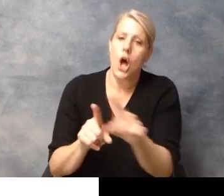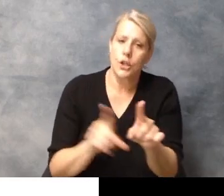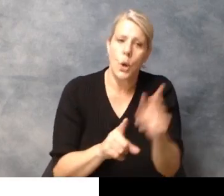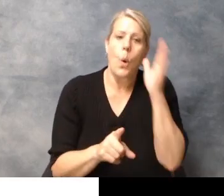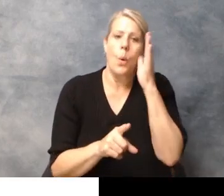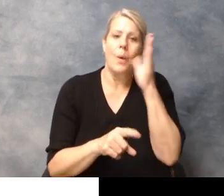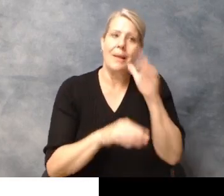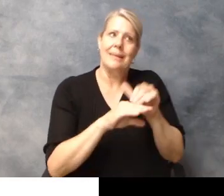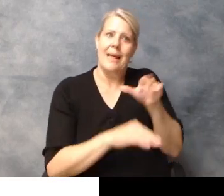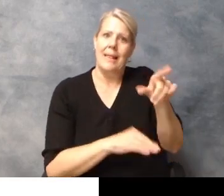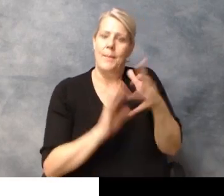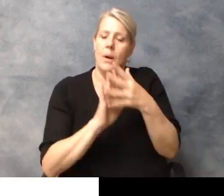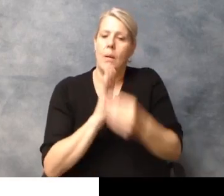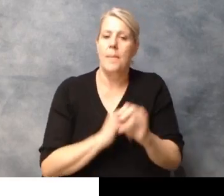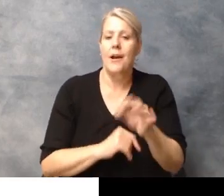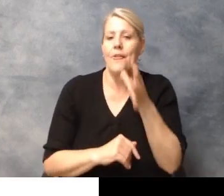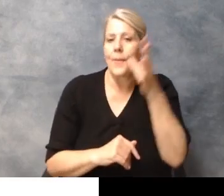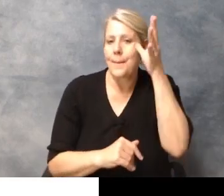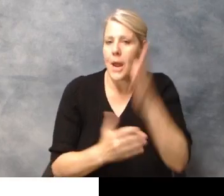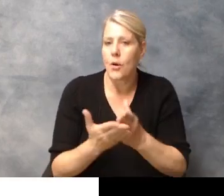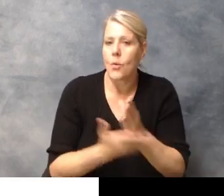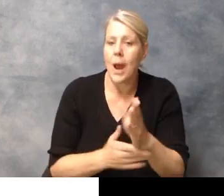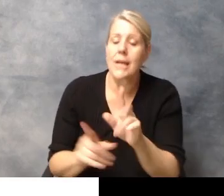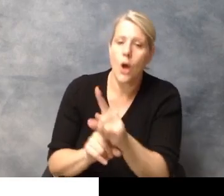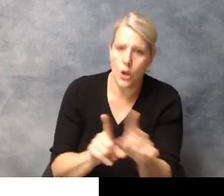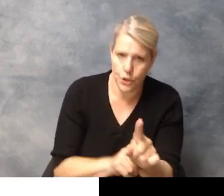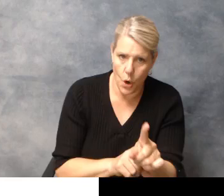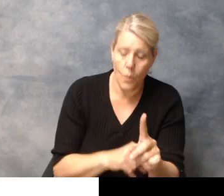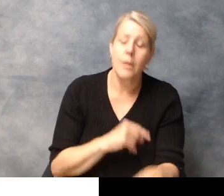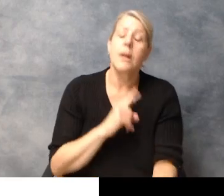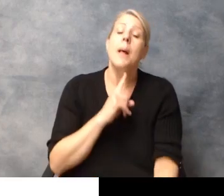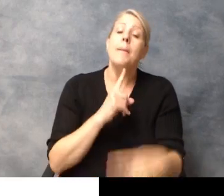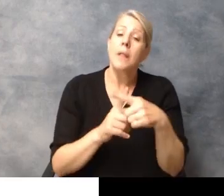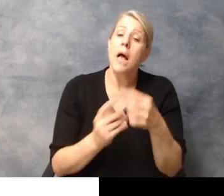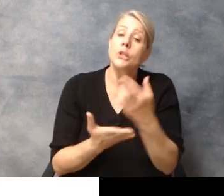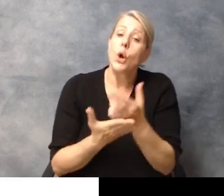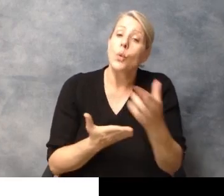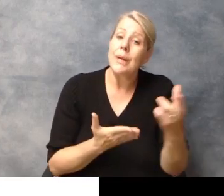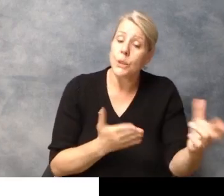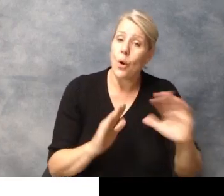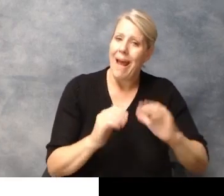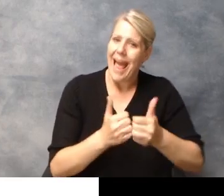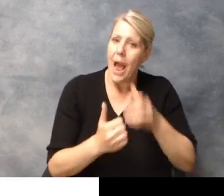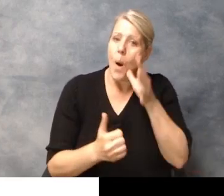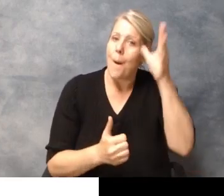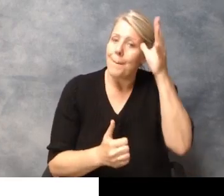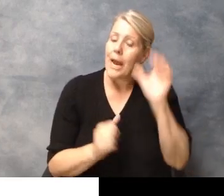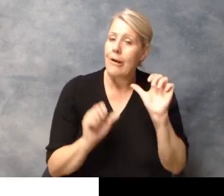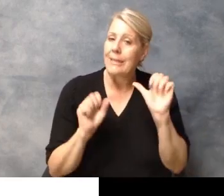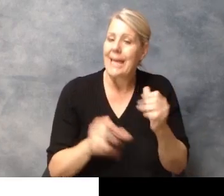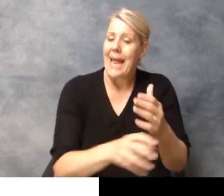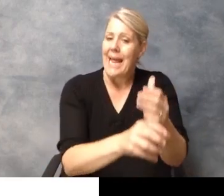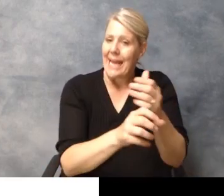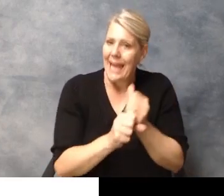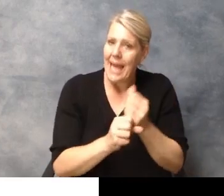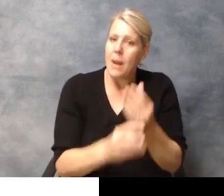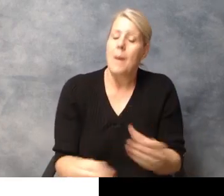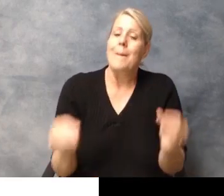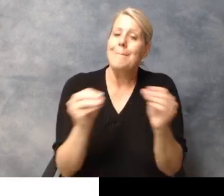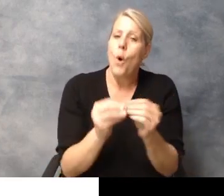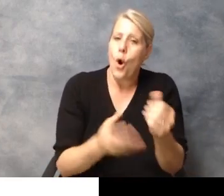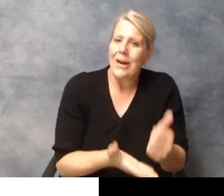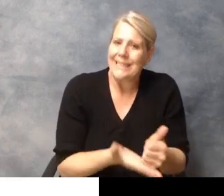obtained. Sources for the parent to contact to obtain assistance in understanding Part B of the